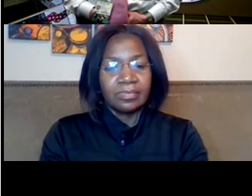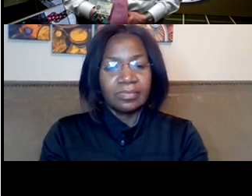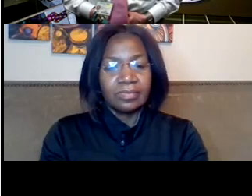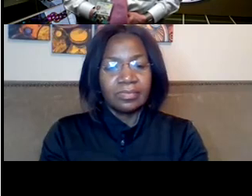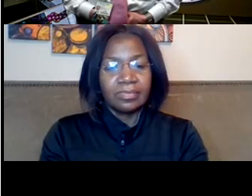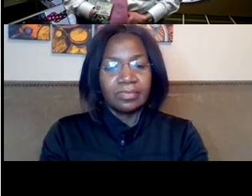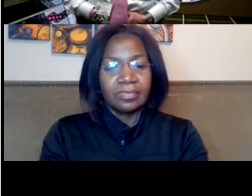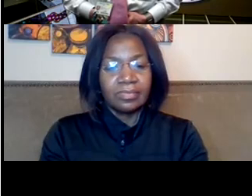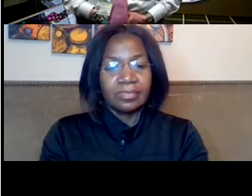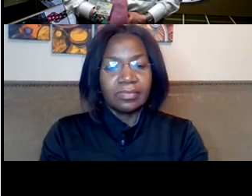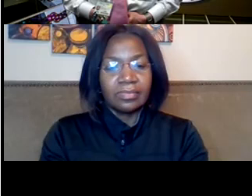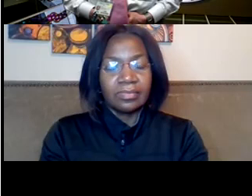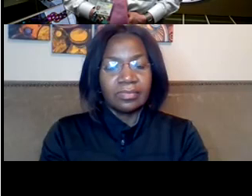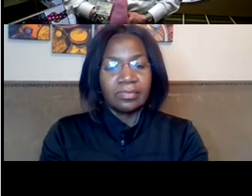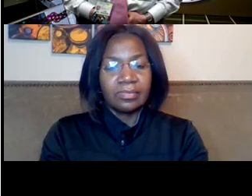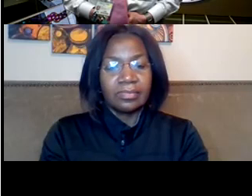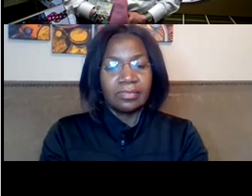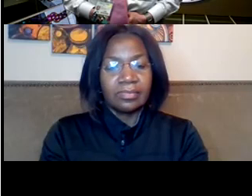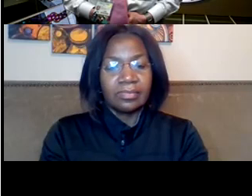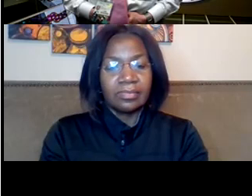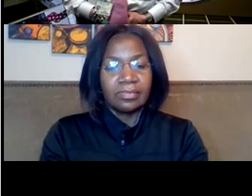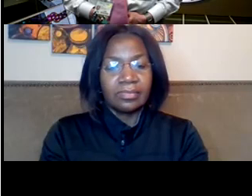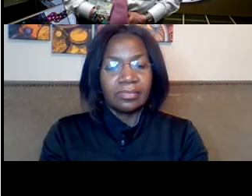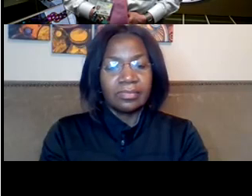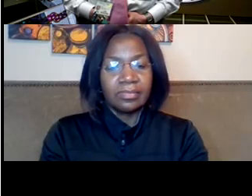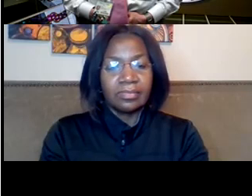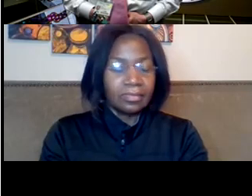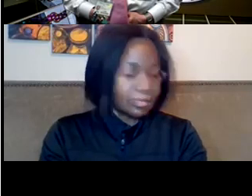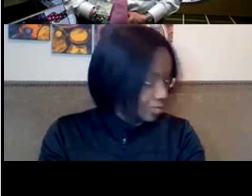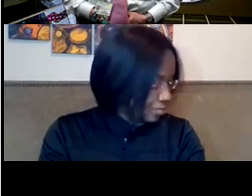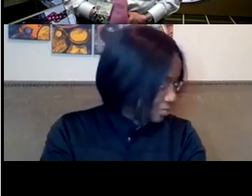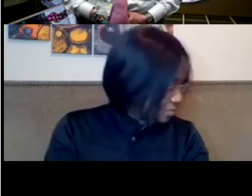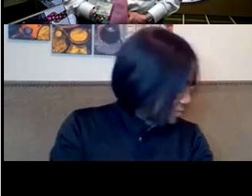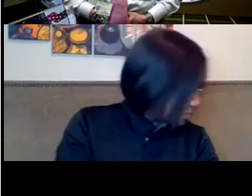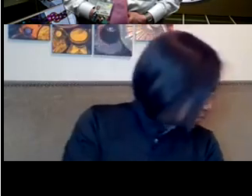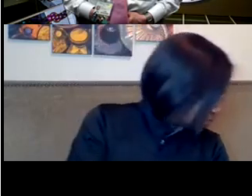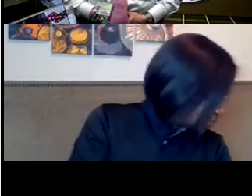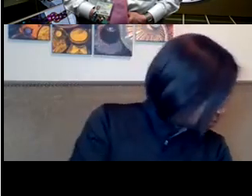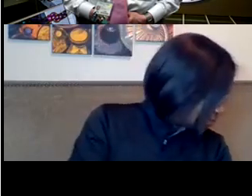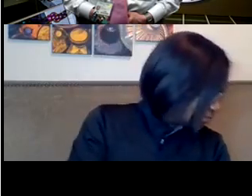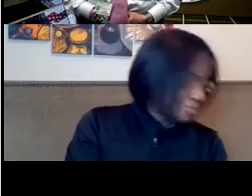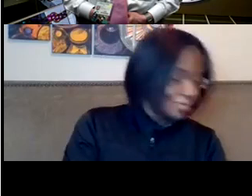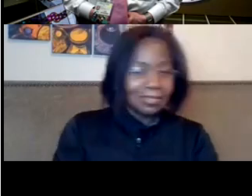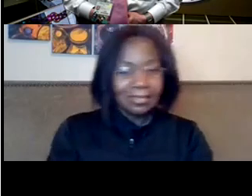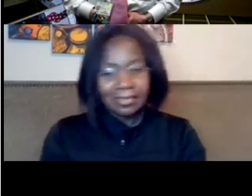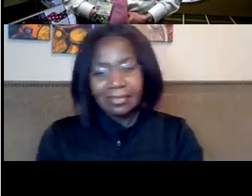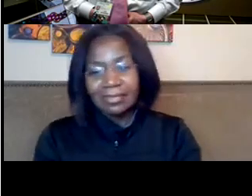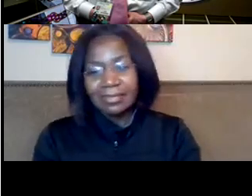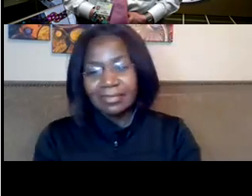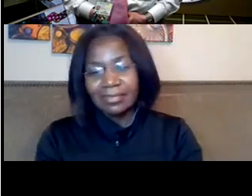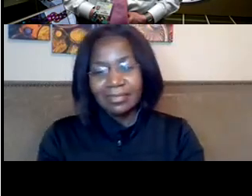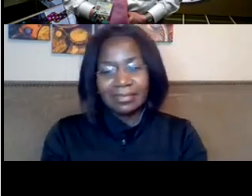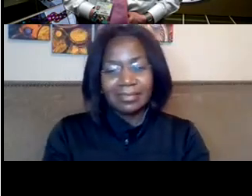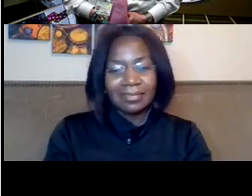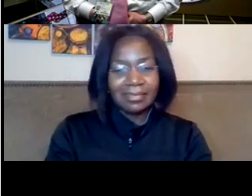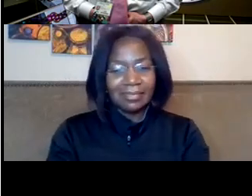how are individuals 75 plus be outreach to? Yeah, there'll be a multiple methods. I think their providers will